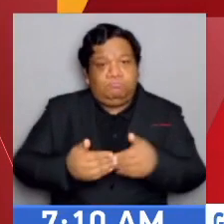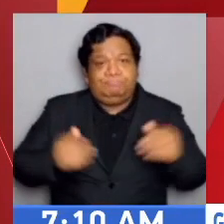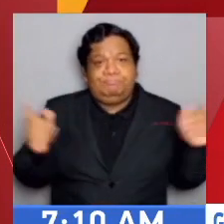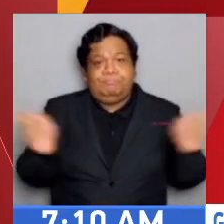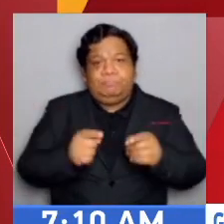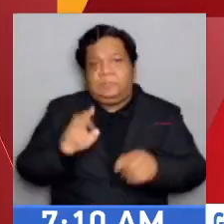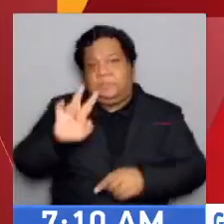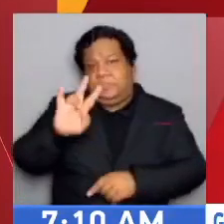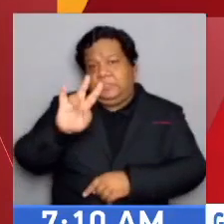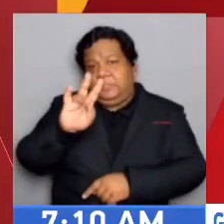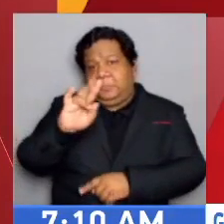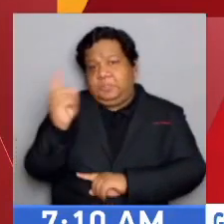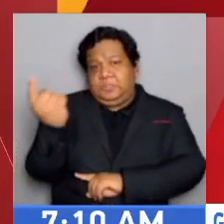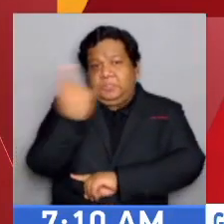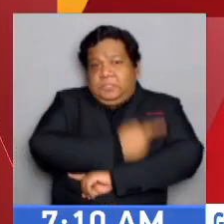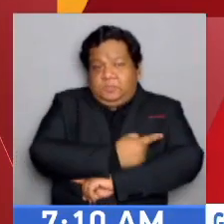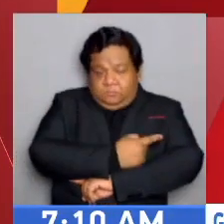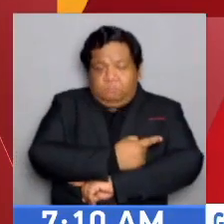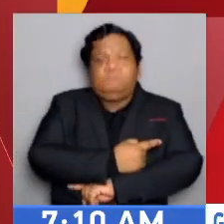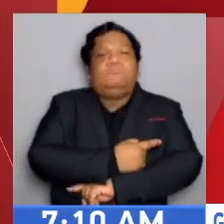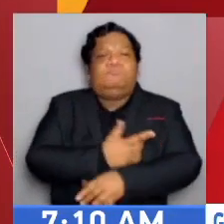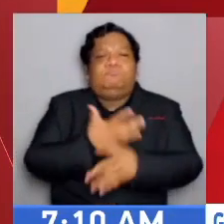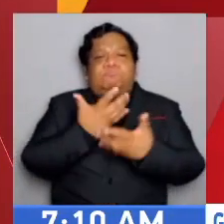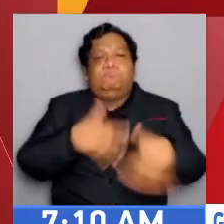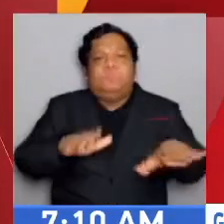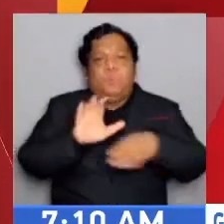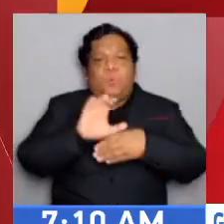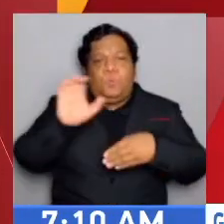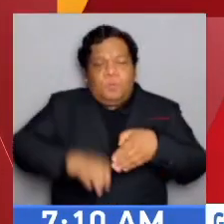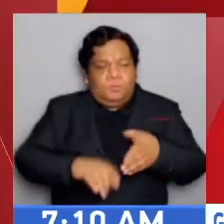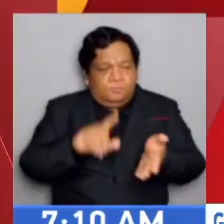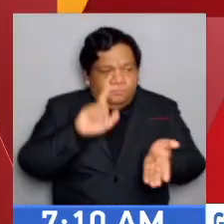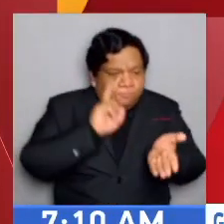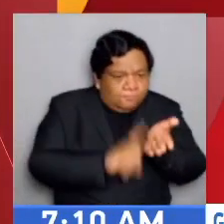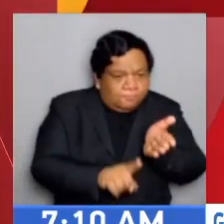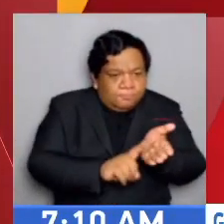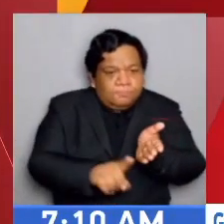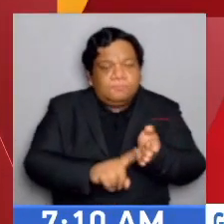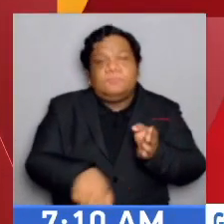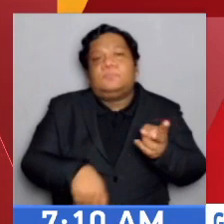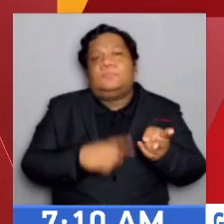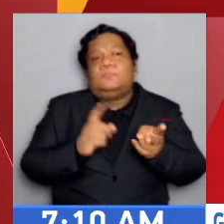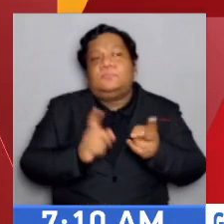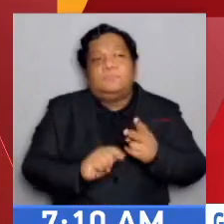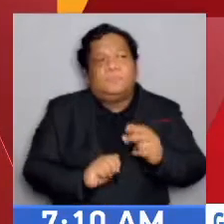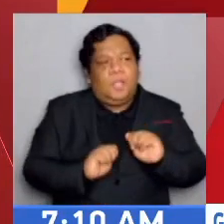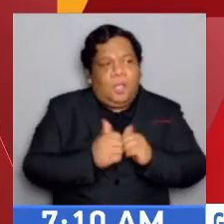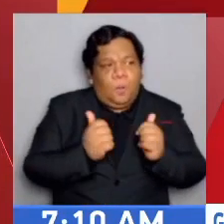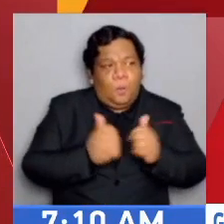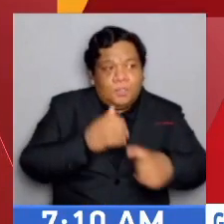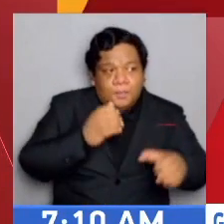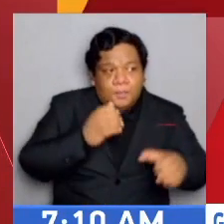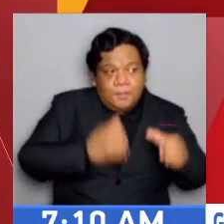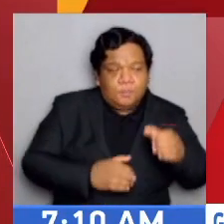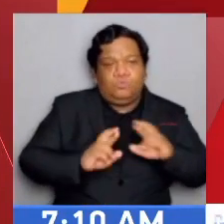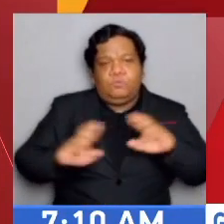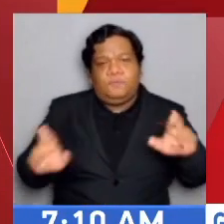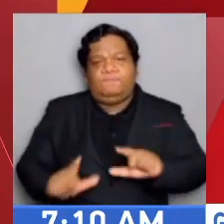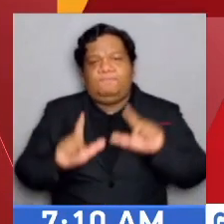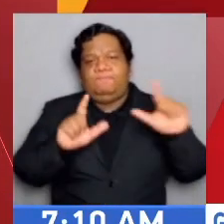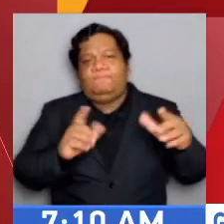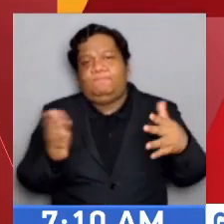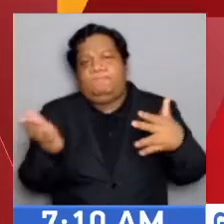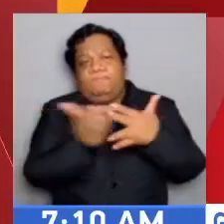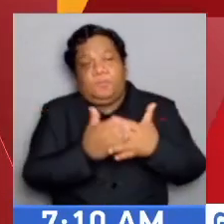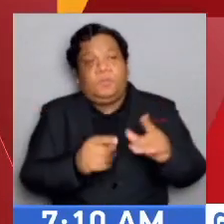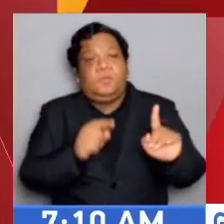case, we completed the investigation, case buildup, and filing of charges against a high-ranking government